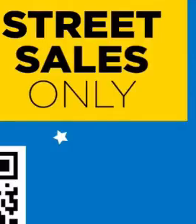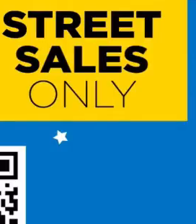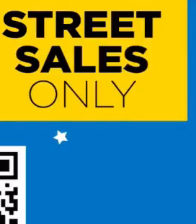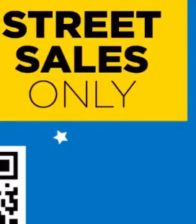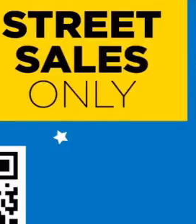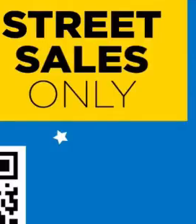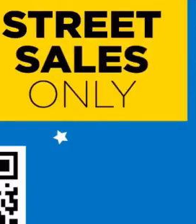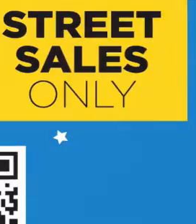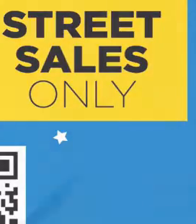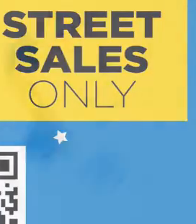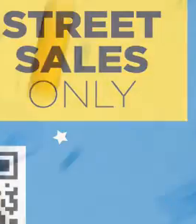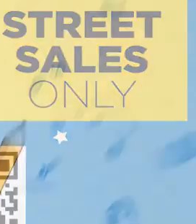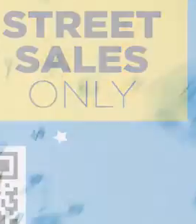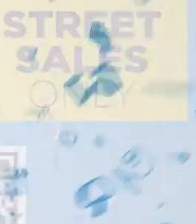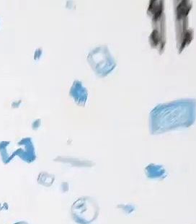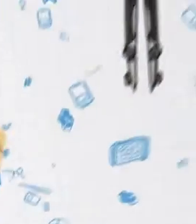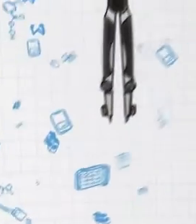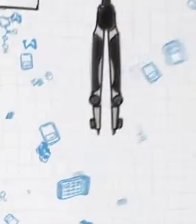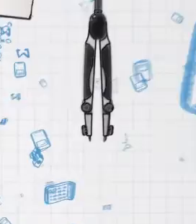Zoe and Zacky.